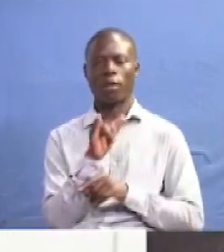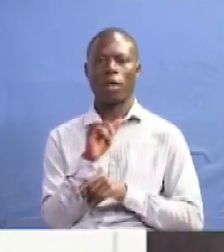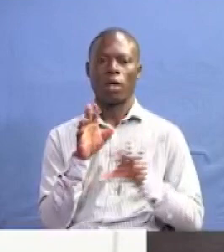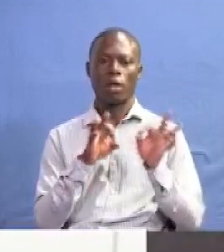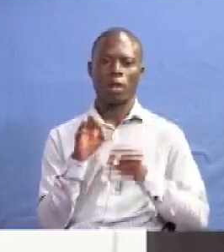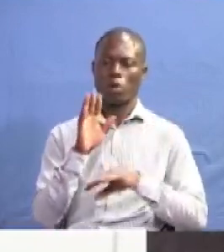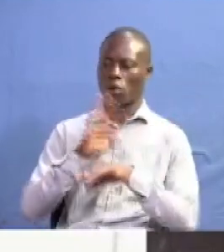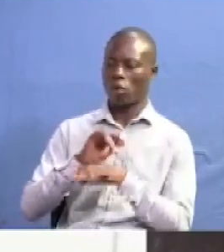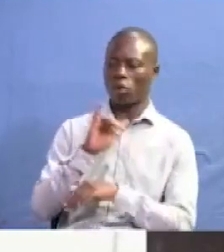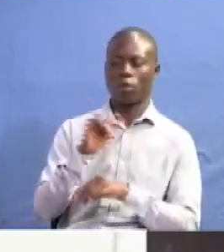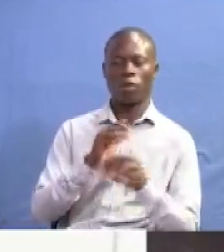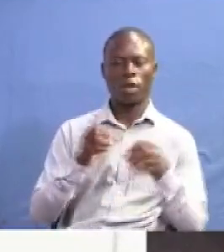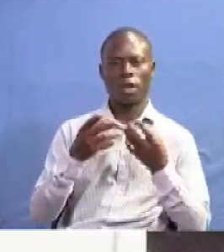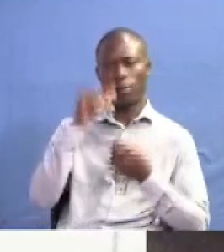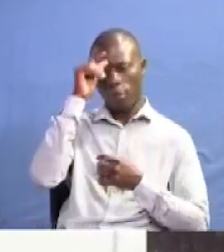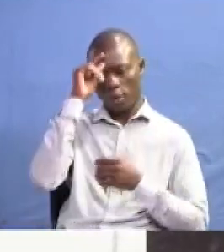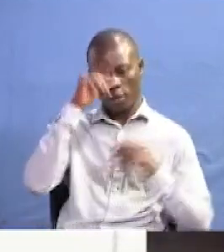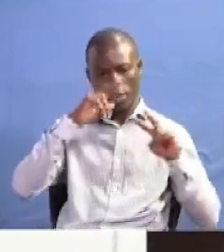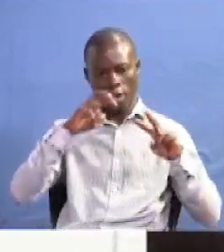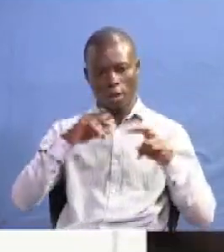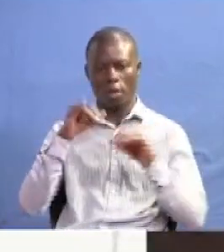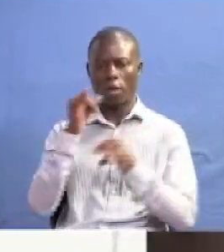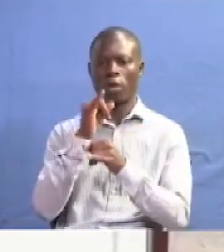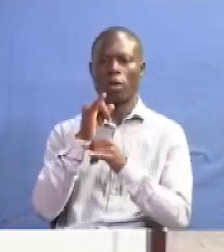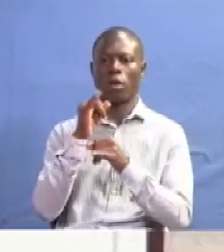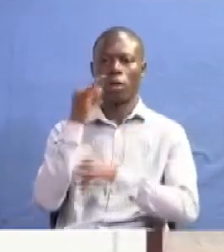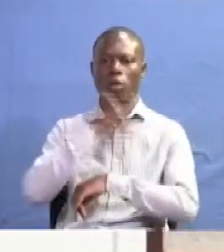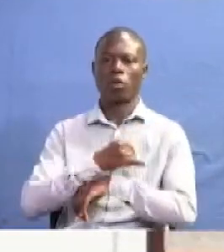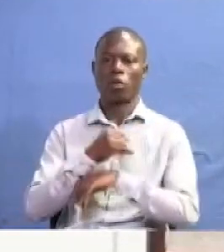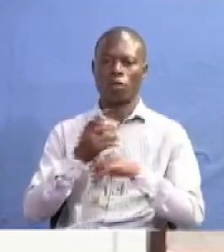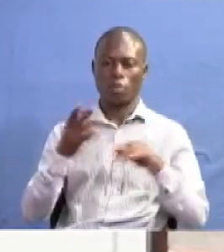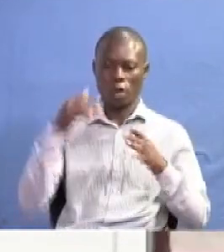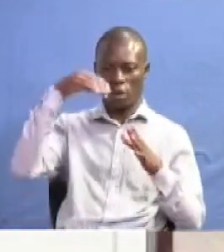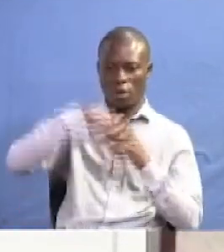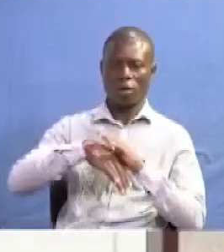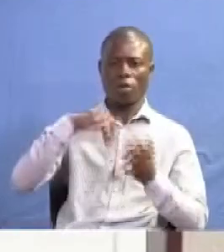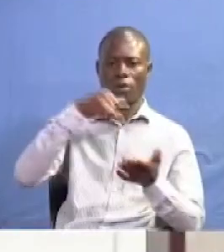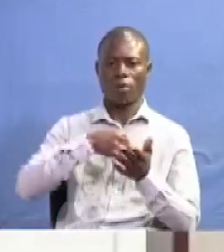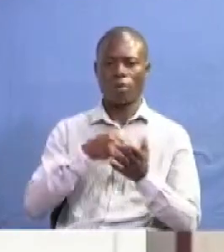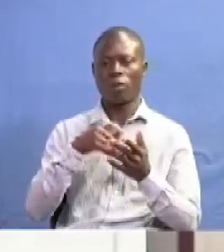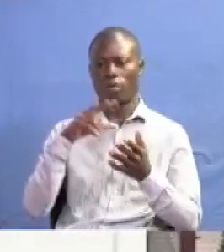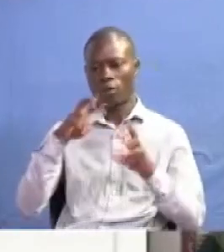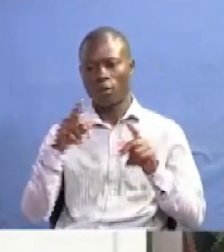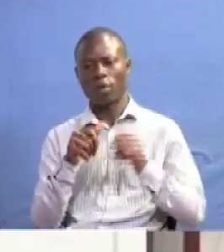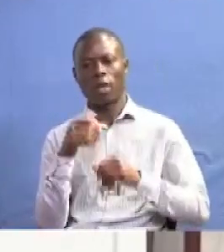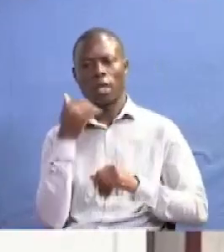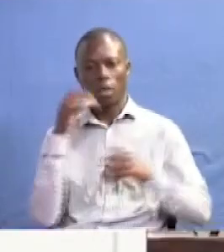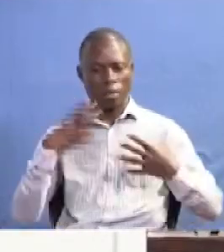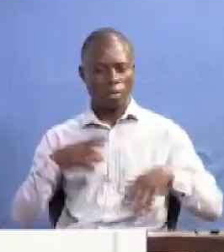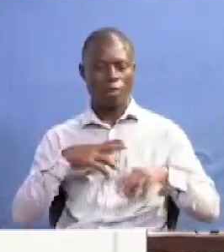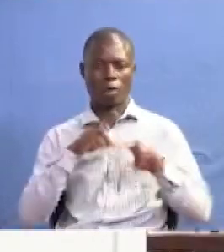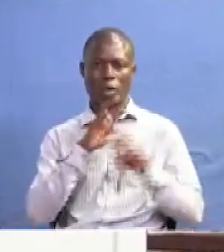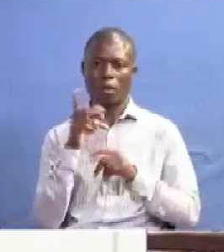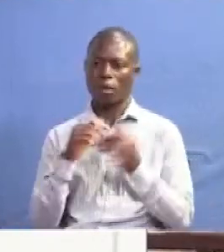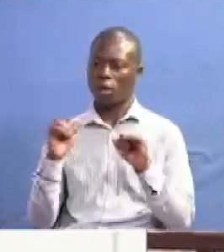is now given to the government and research institutions to chip in, fund patients, and find the cause of endometriosis,